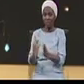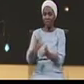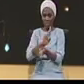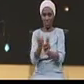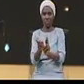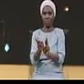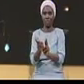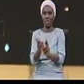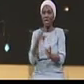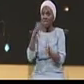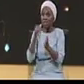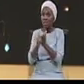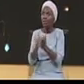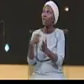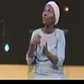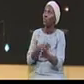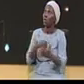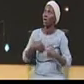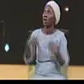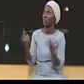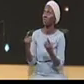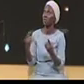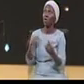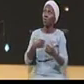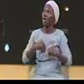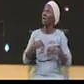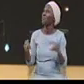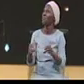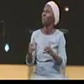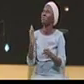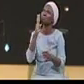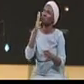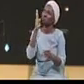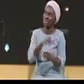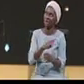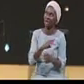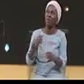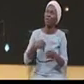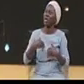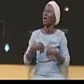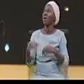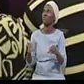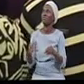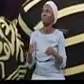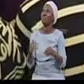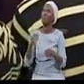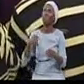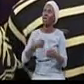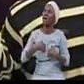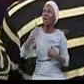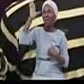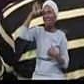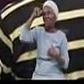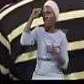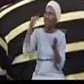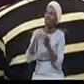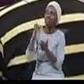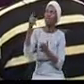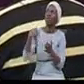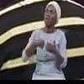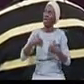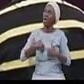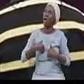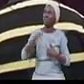and we have committed iniquity and have done wickedly and have rebelled even by departing from